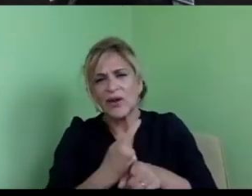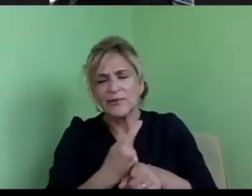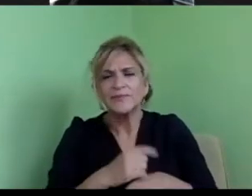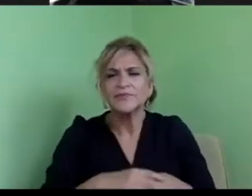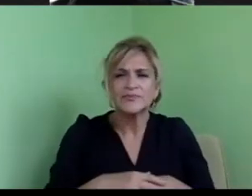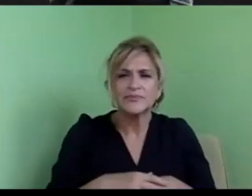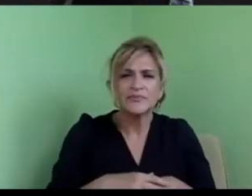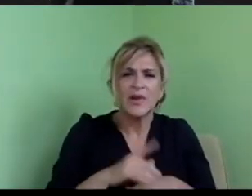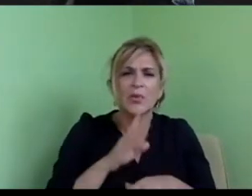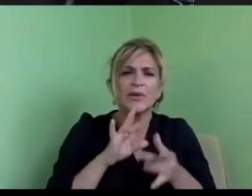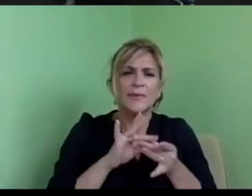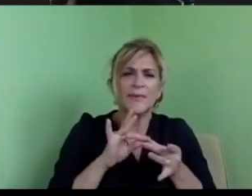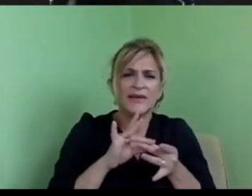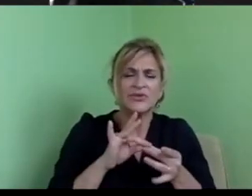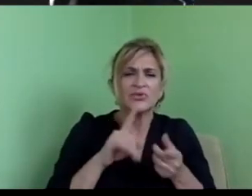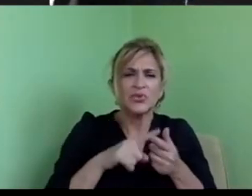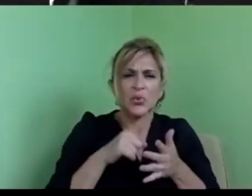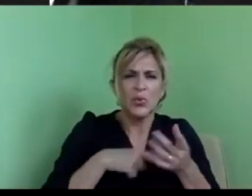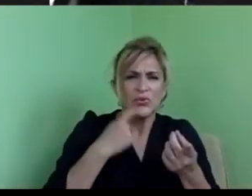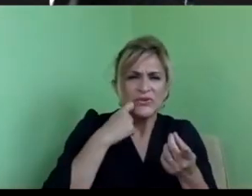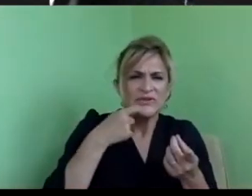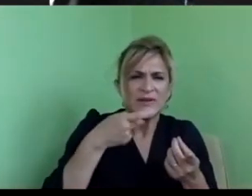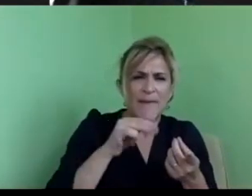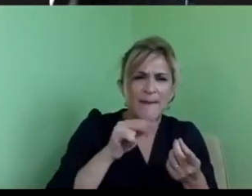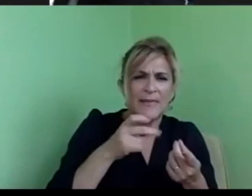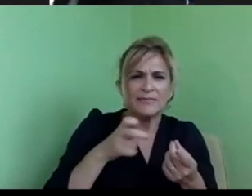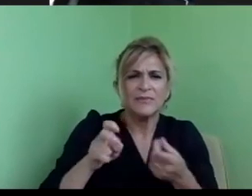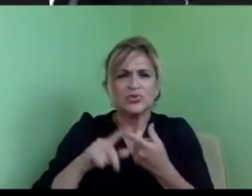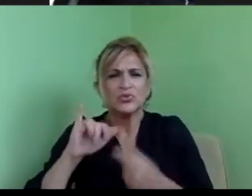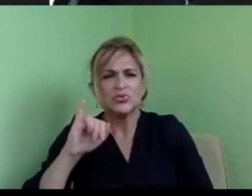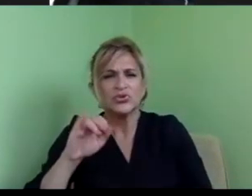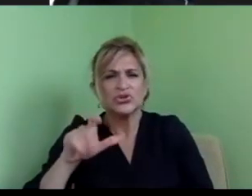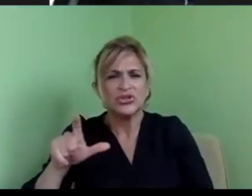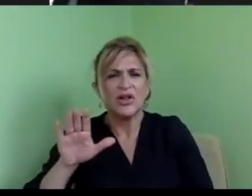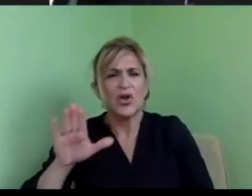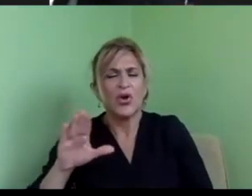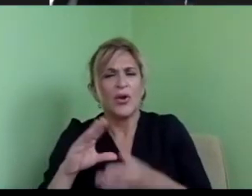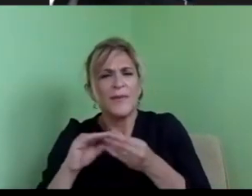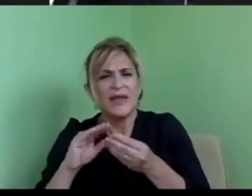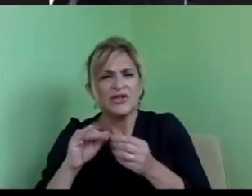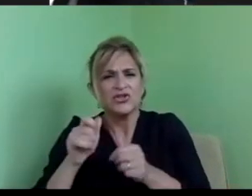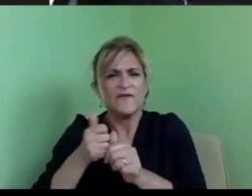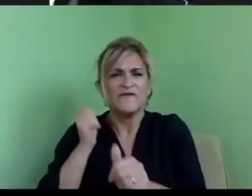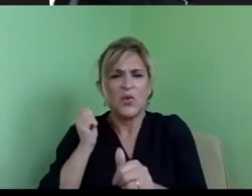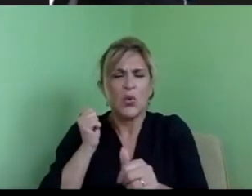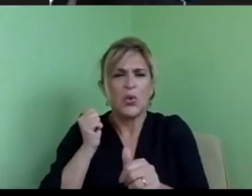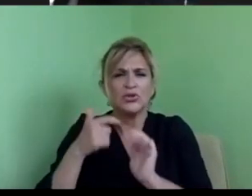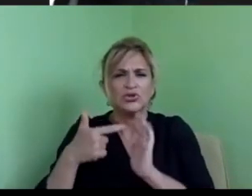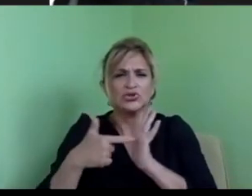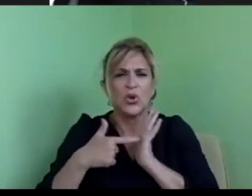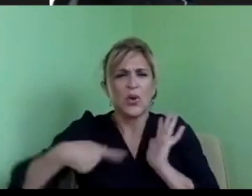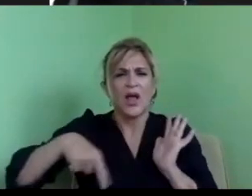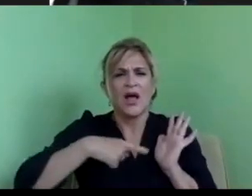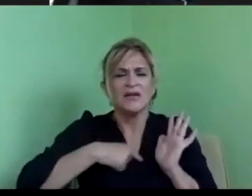you're saying pamela to jill in her piece where she avoided showing us the picture and the graphic uh